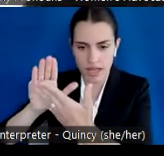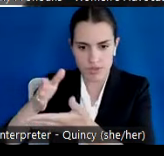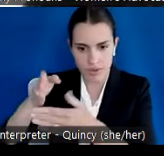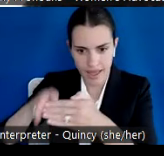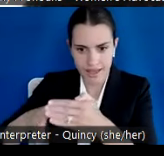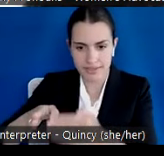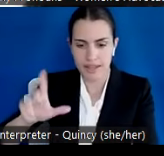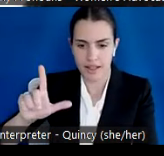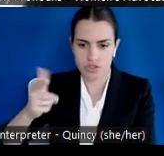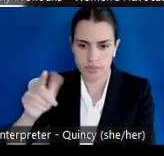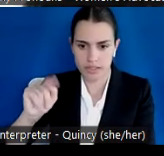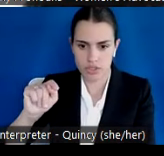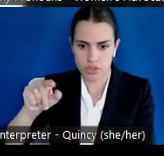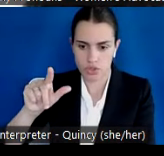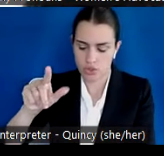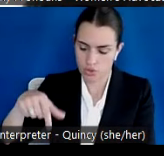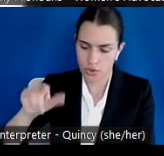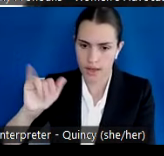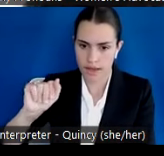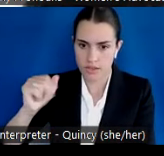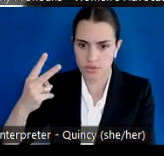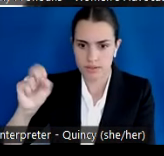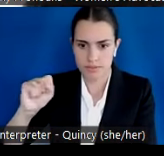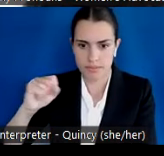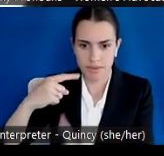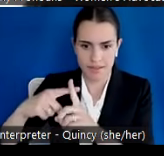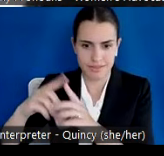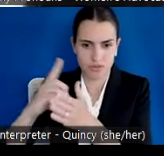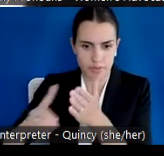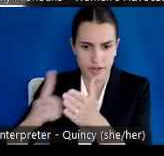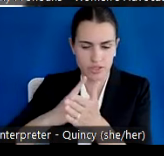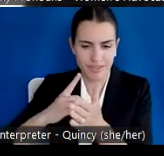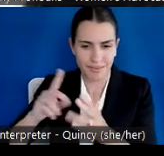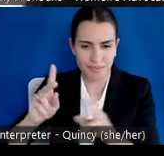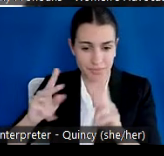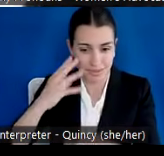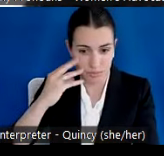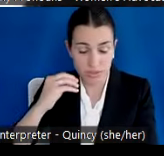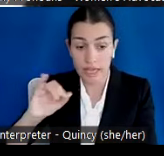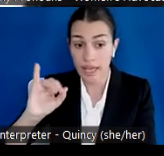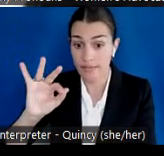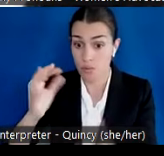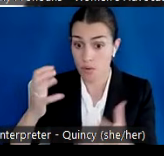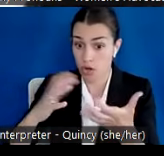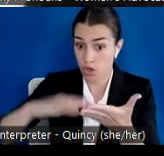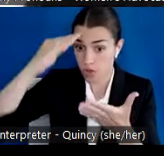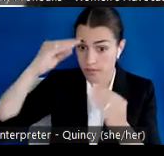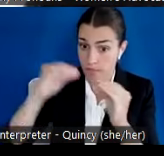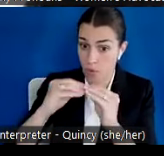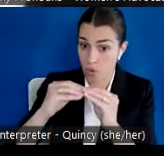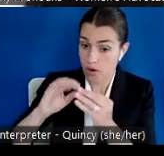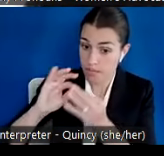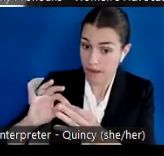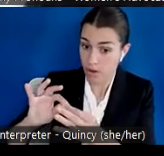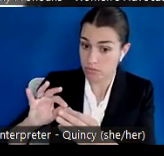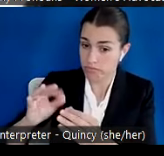LGBTQIA2S+ folks disproportionately experience. And if you're interested in learning more about the origins of Pride that